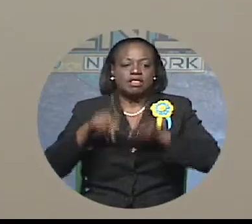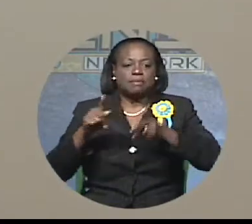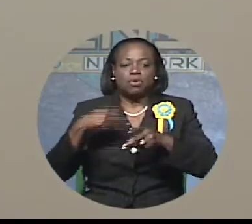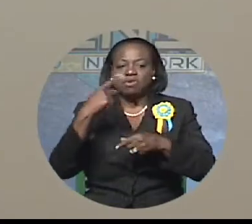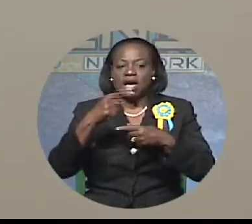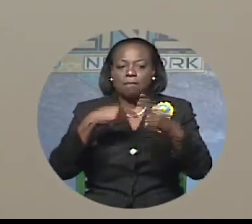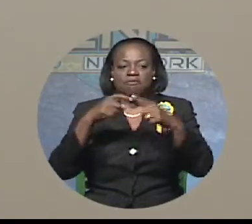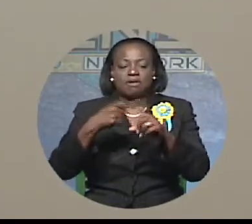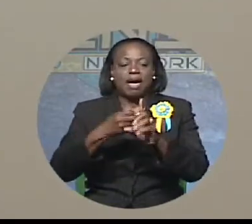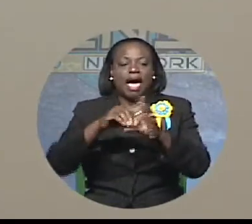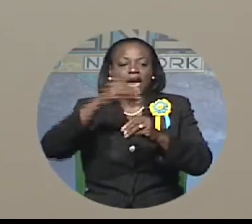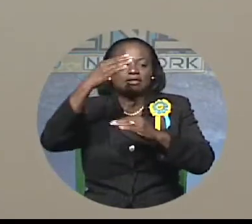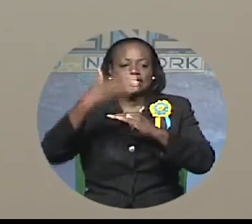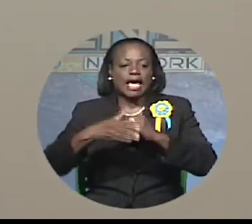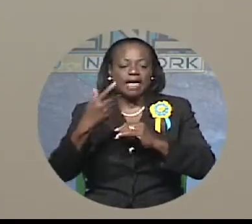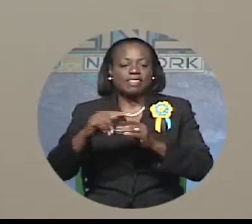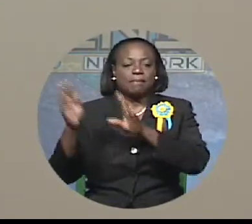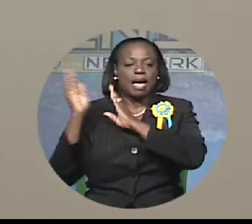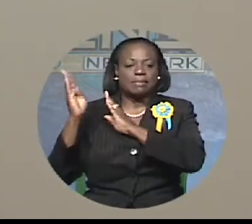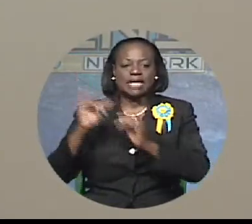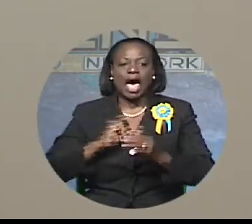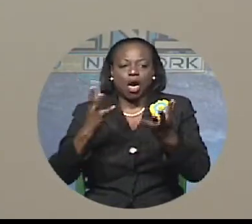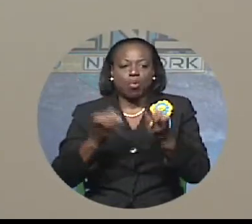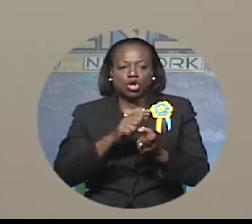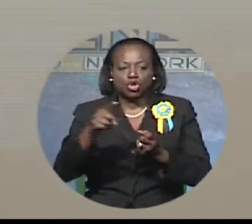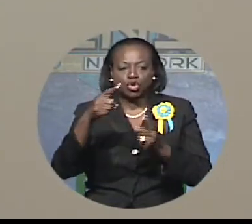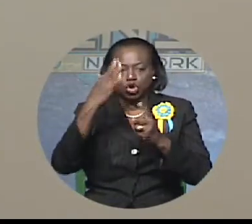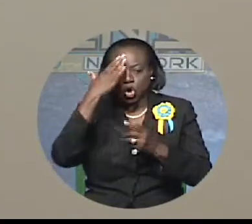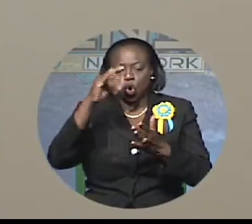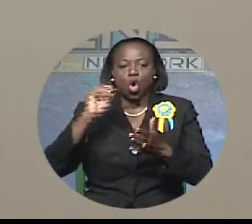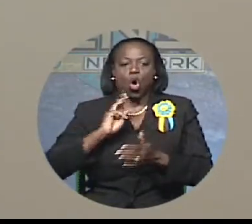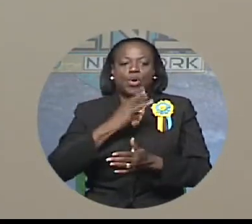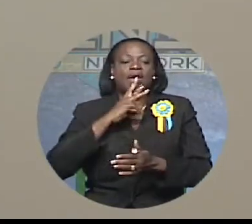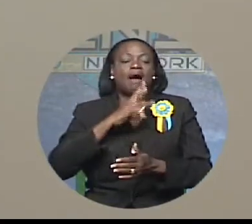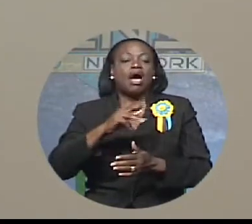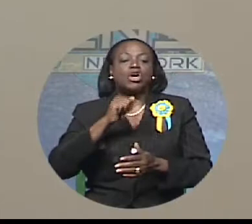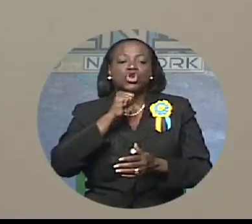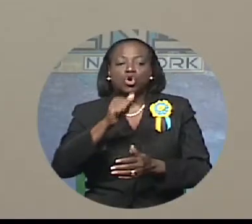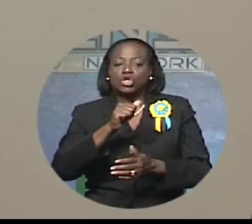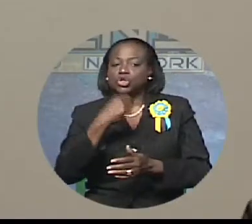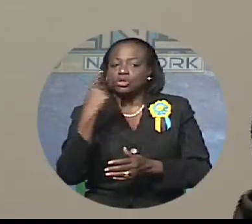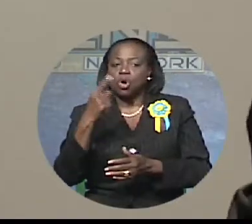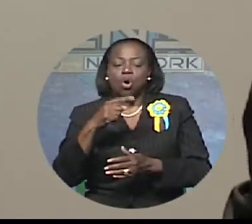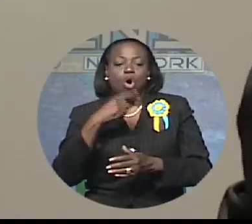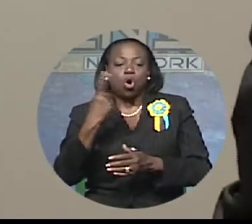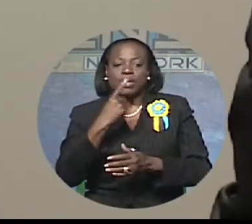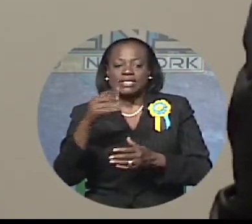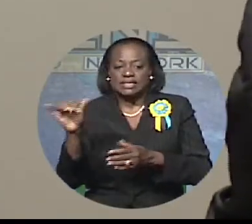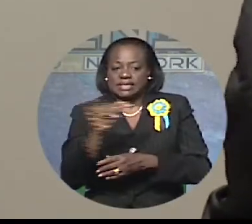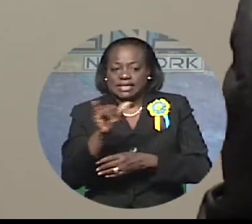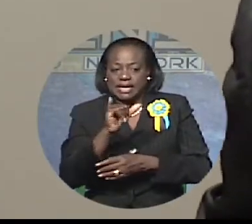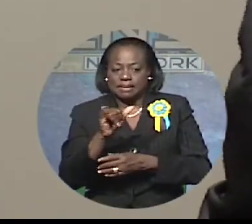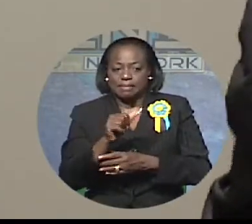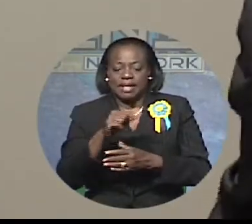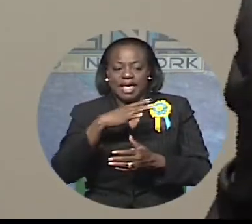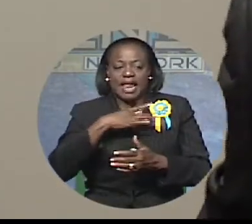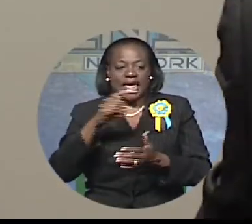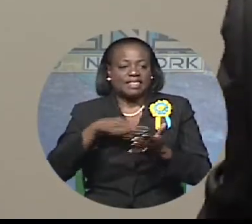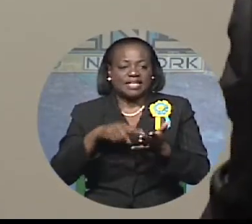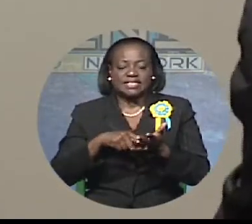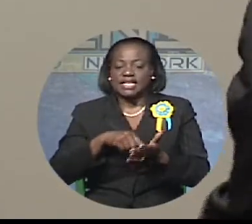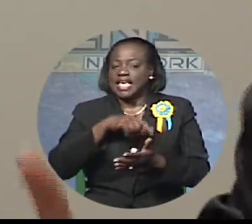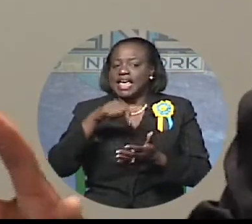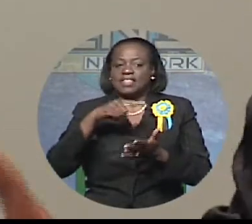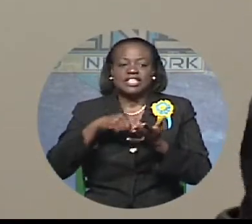the Bahamas, I want you to know we are not traditionally like this. This is not the way we do